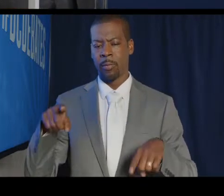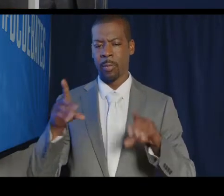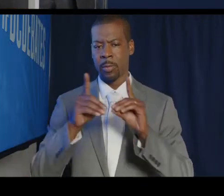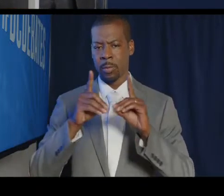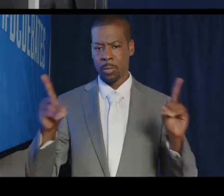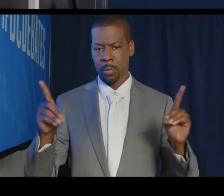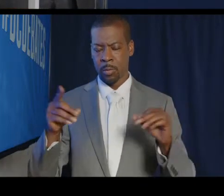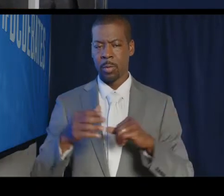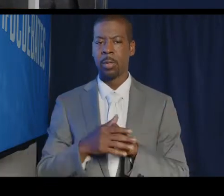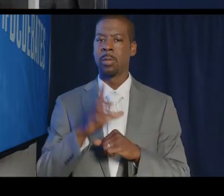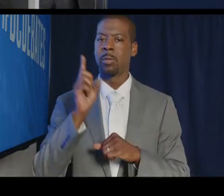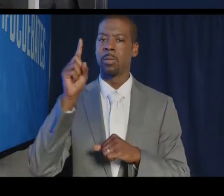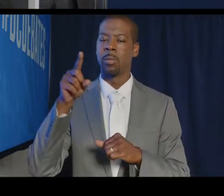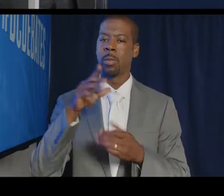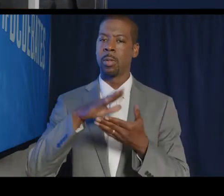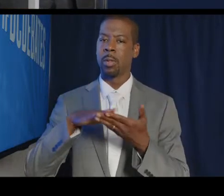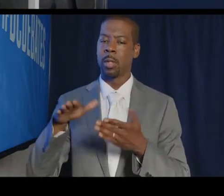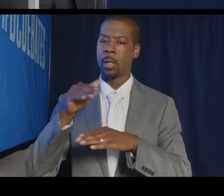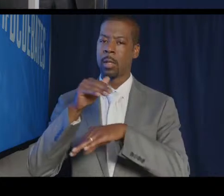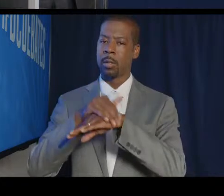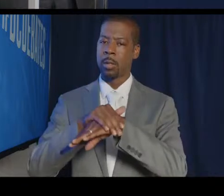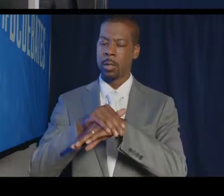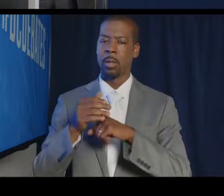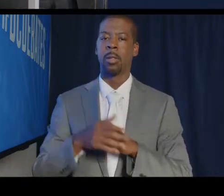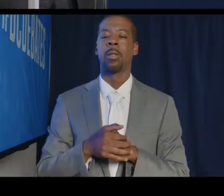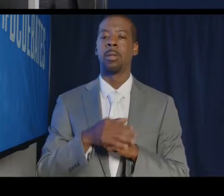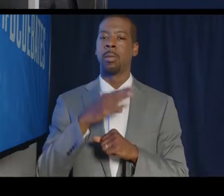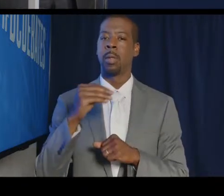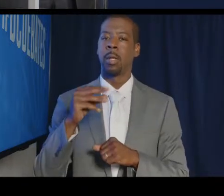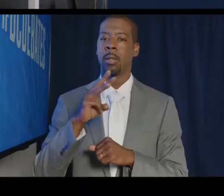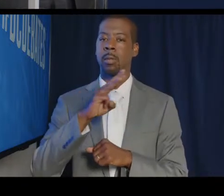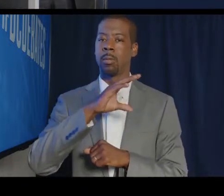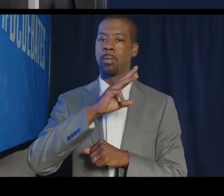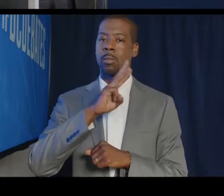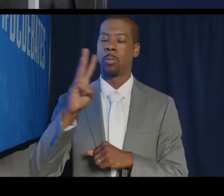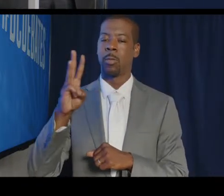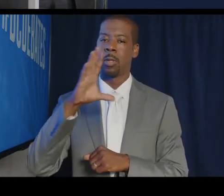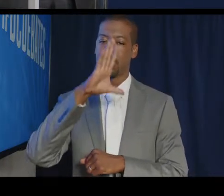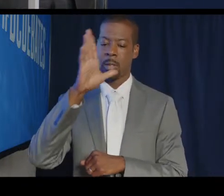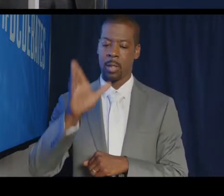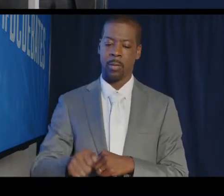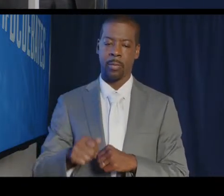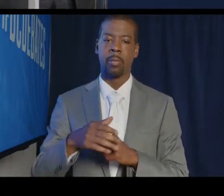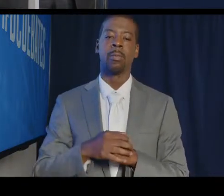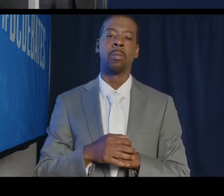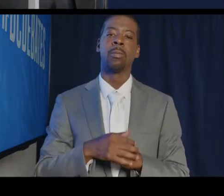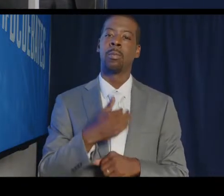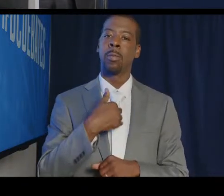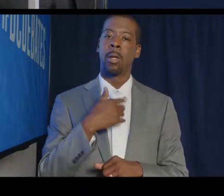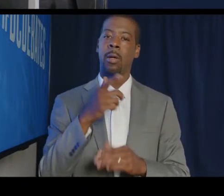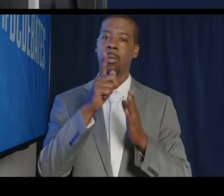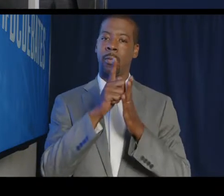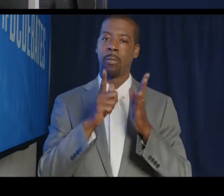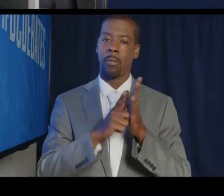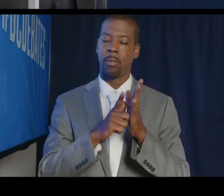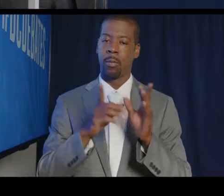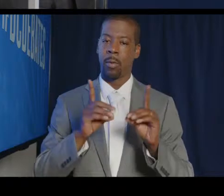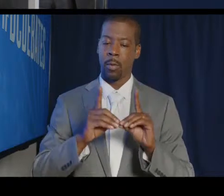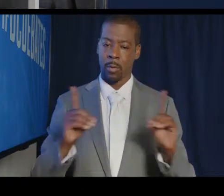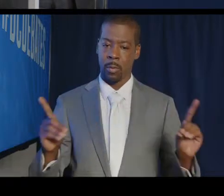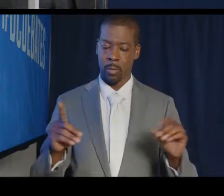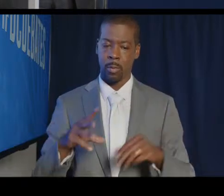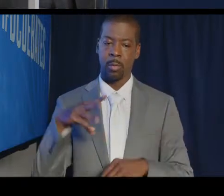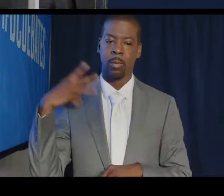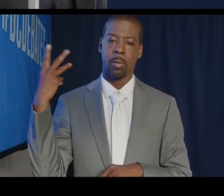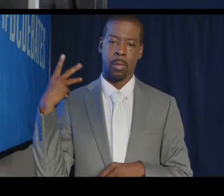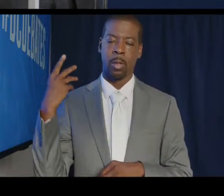at Oxford University in England and the Gambia, West Africa. Robert earned his law degree from the American University Washington College of Law.